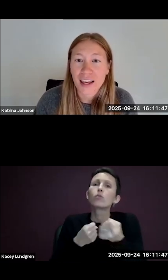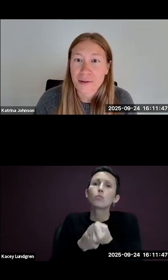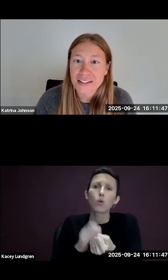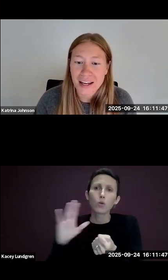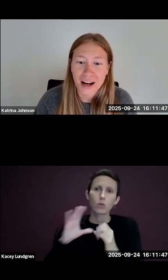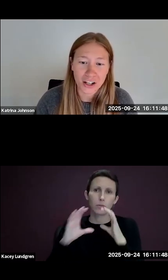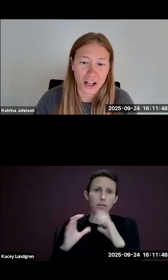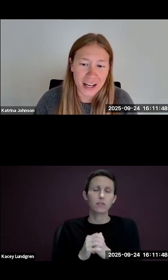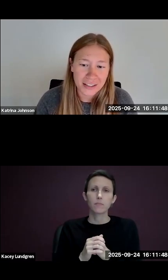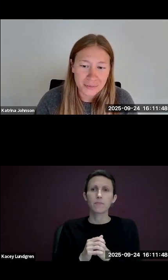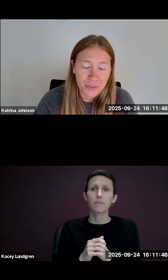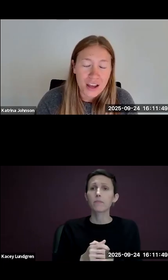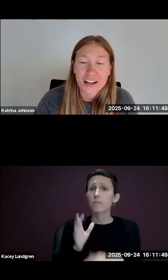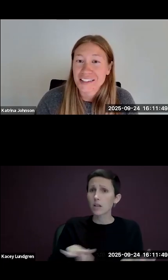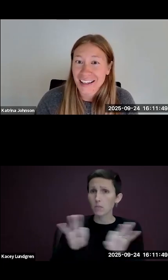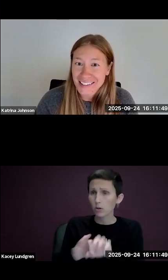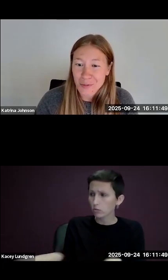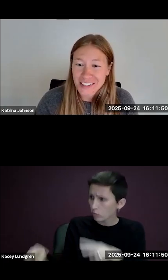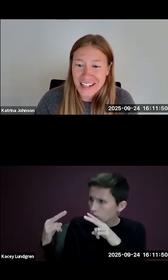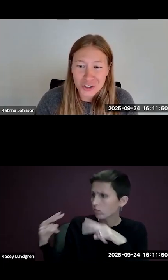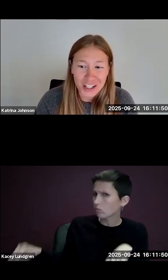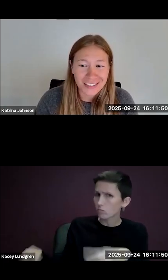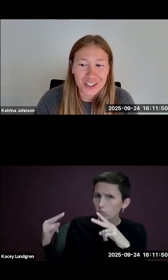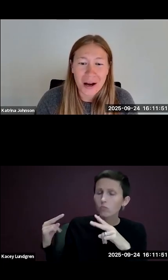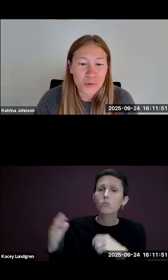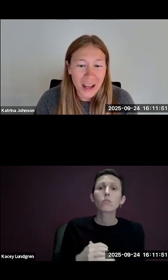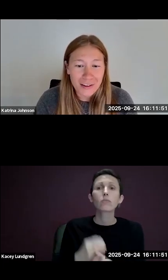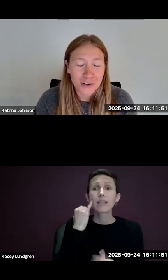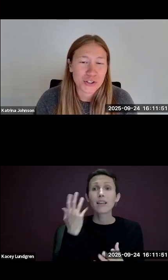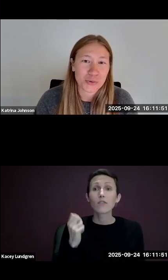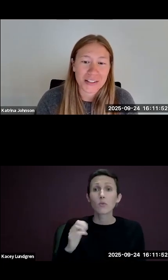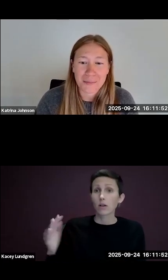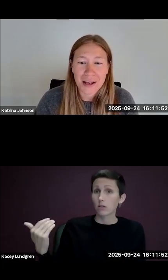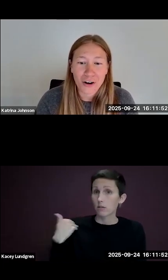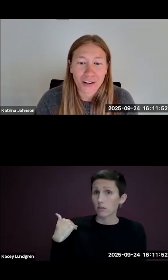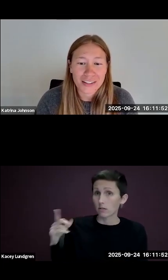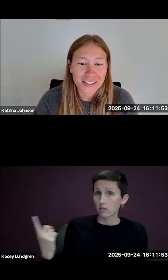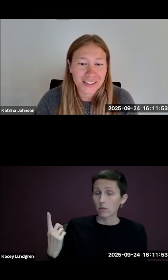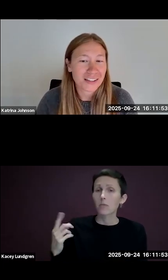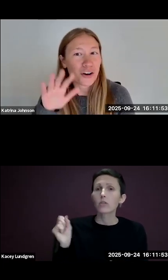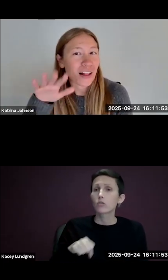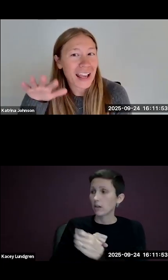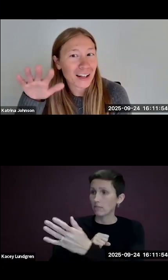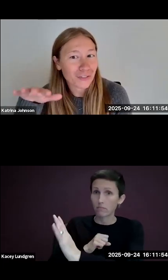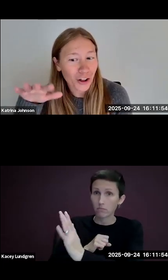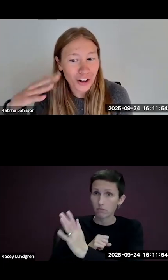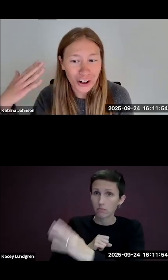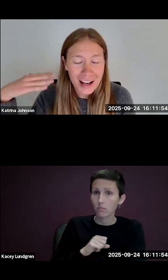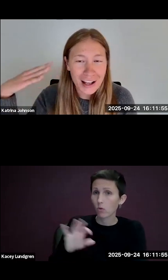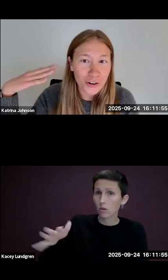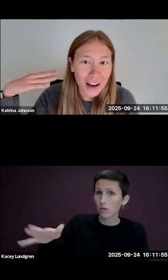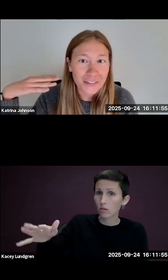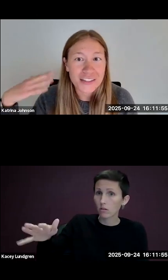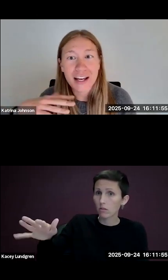communication and maintain eye contact. To get someone's attention, you might wave or do what some may call a subtle hand